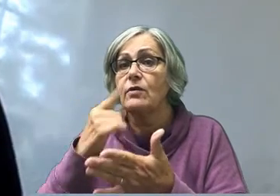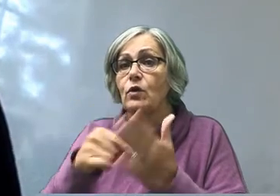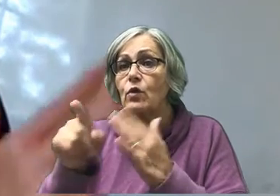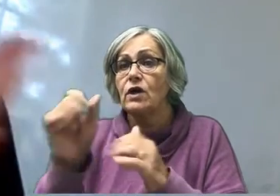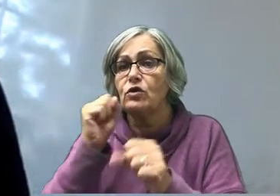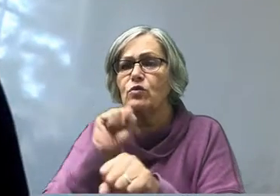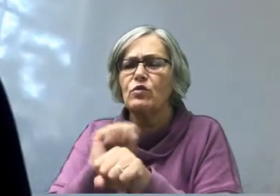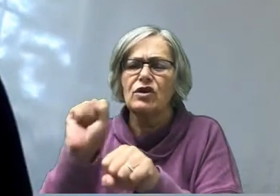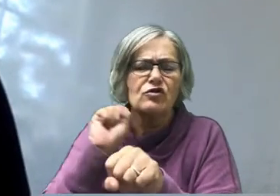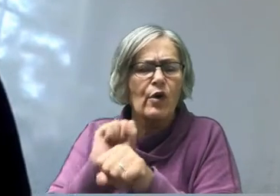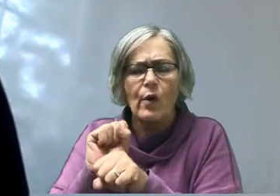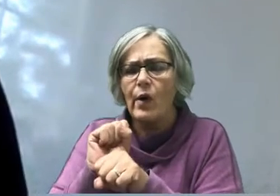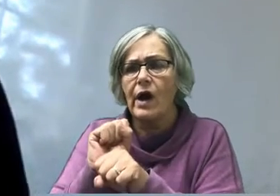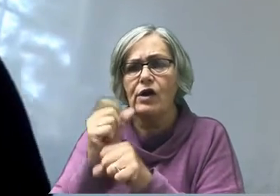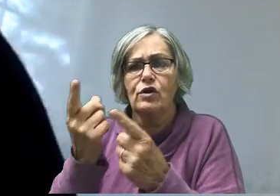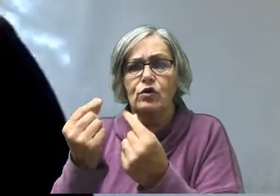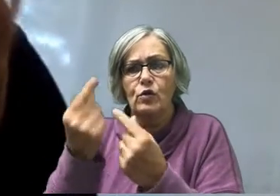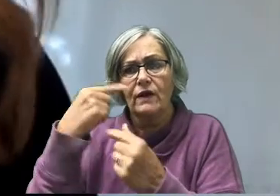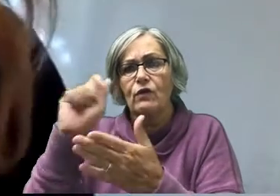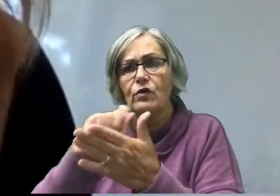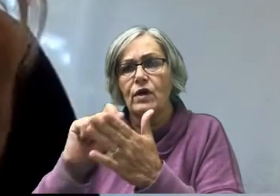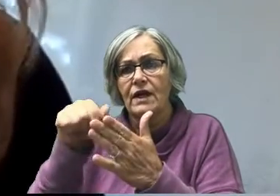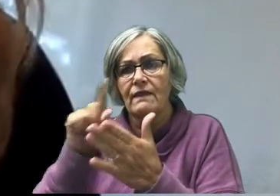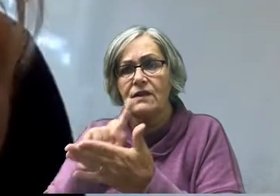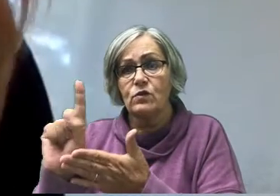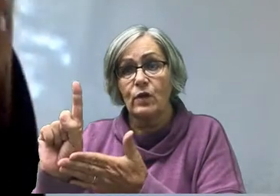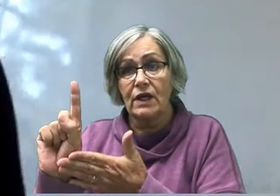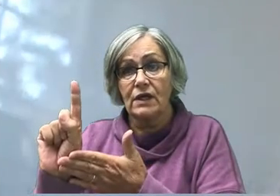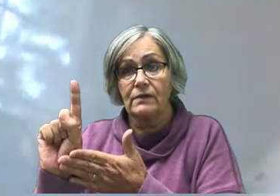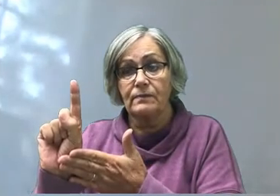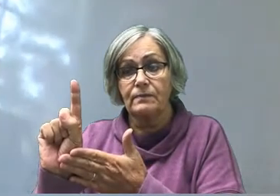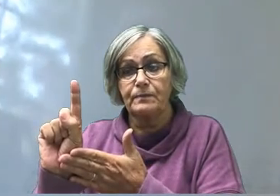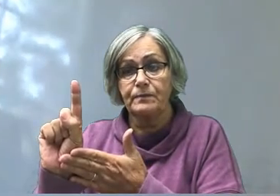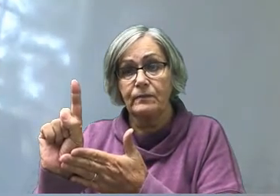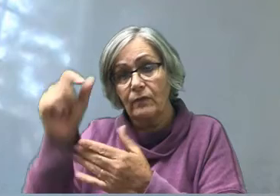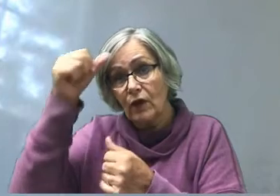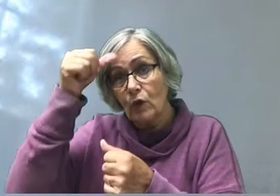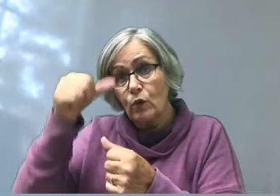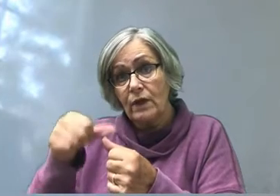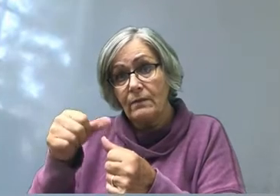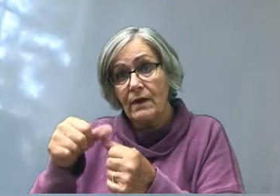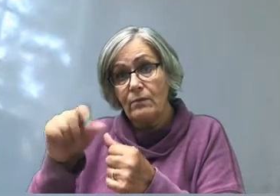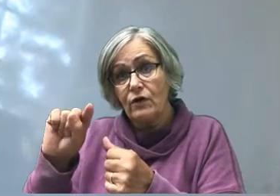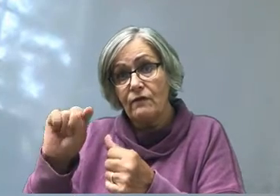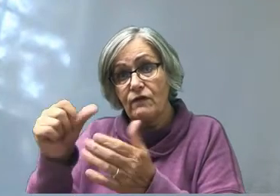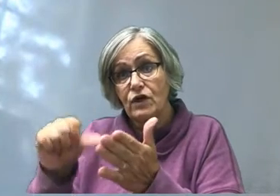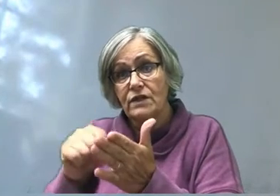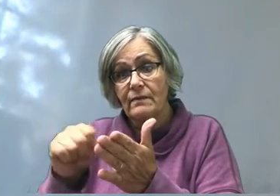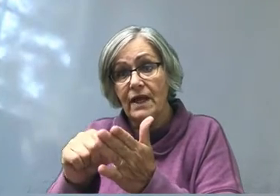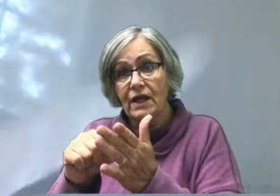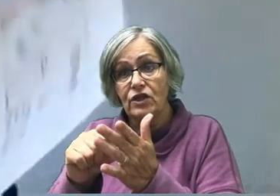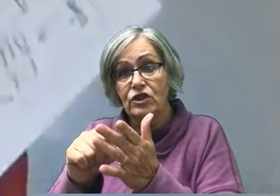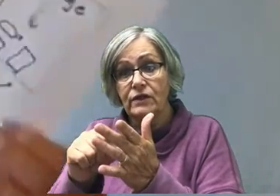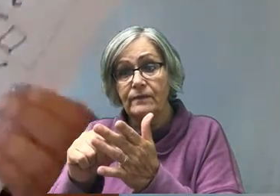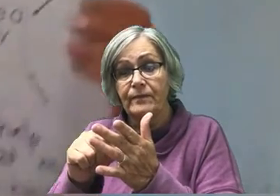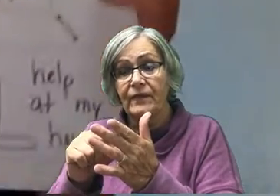about what you worked so hard at doing for writing this week with our community helpers. Remember, our first